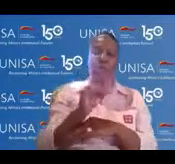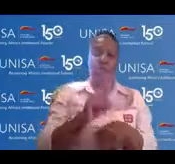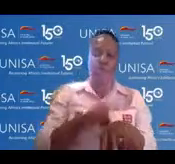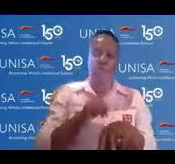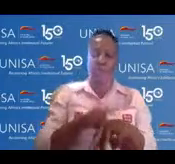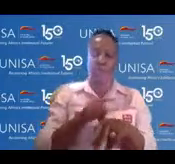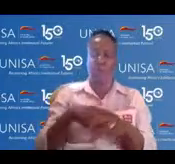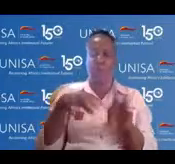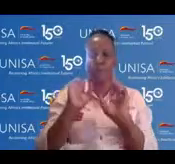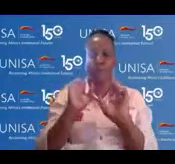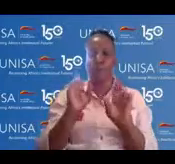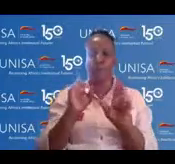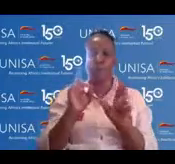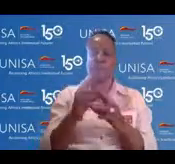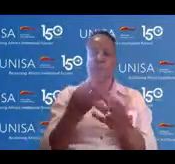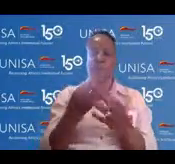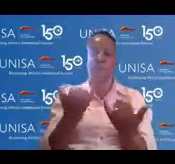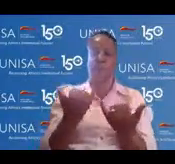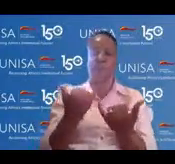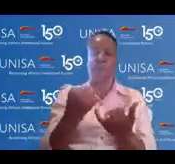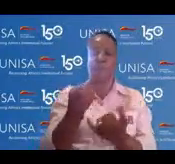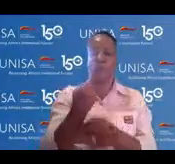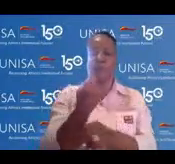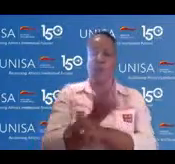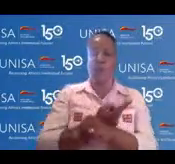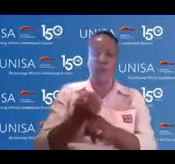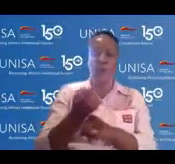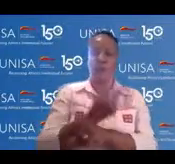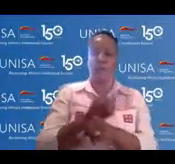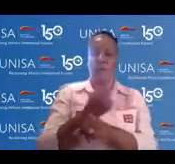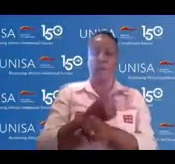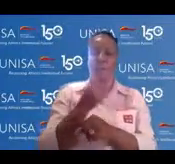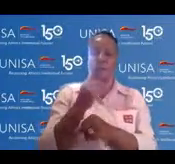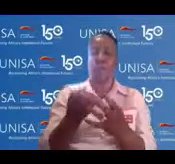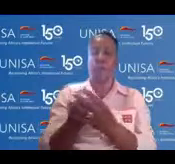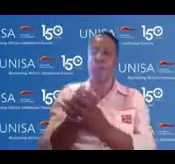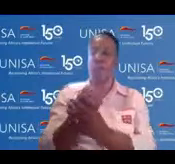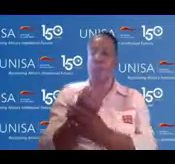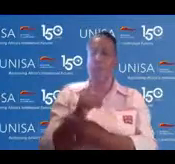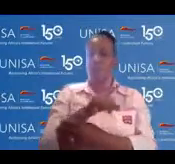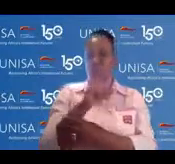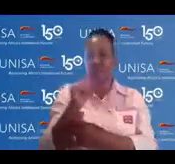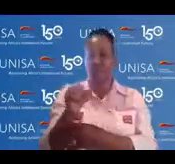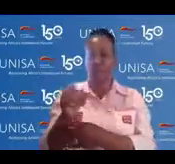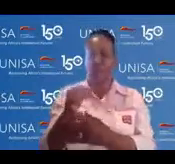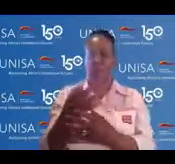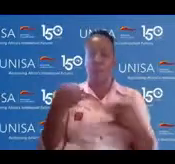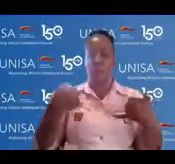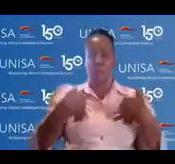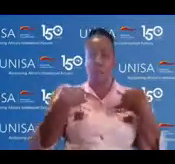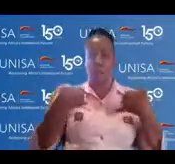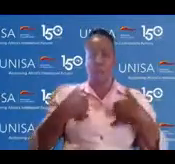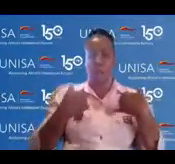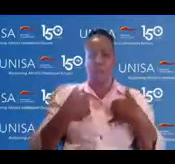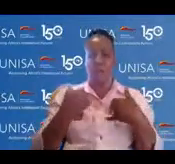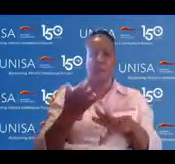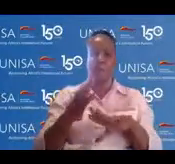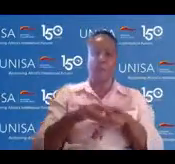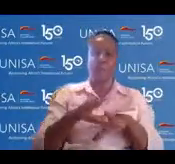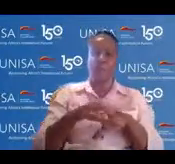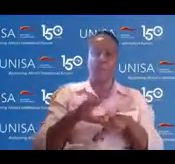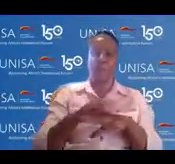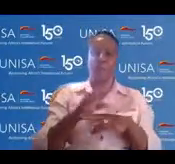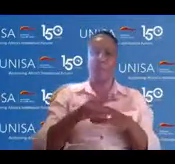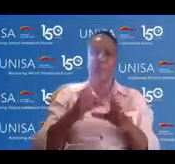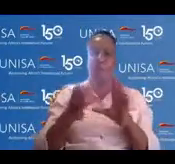this 2 hours, 16 minutes was really productive for you and that you enjoyed it, but more than just enjoying it, that you gained the knowledge that you